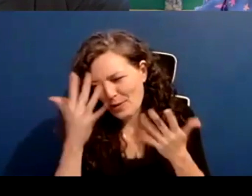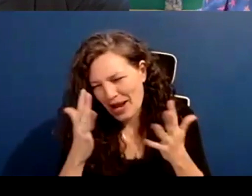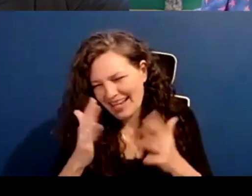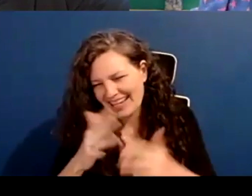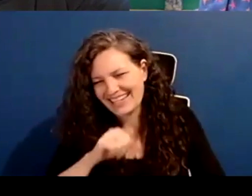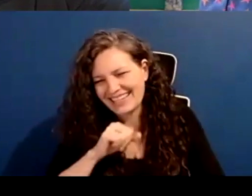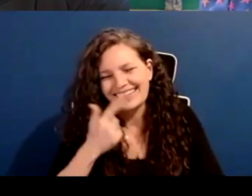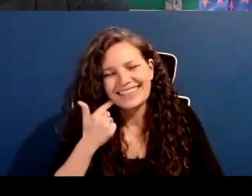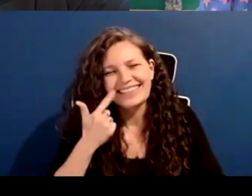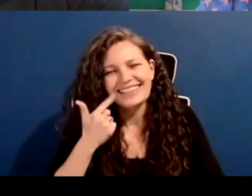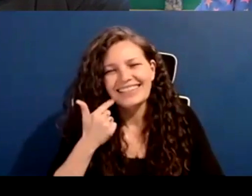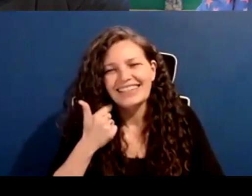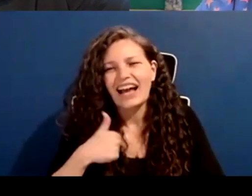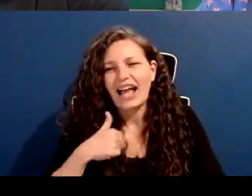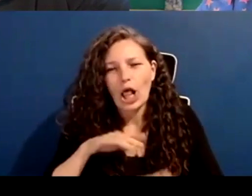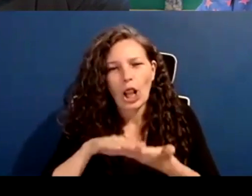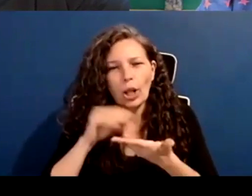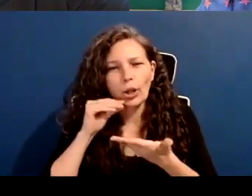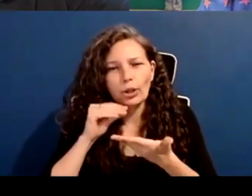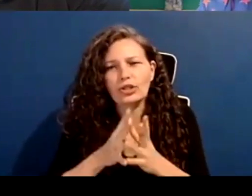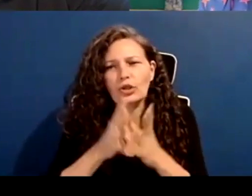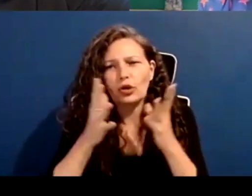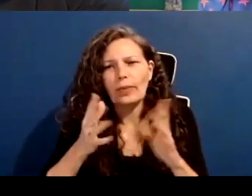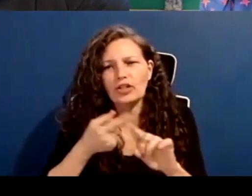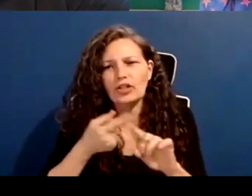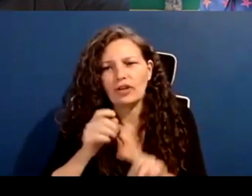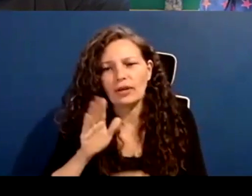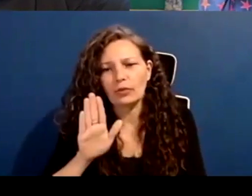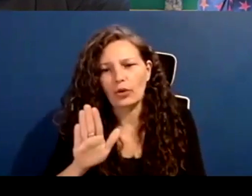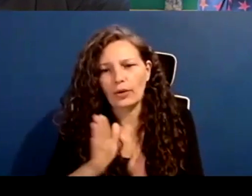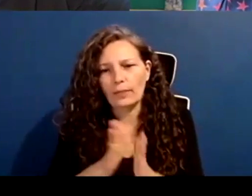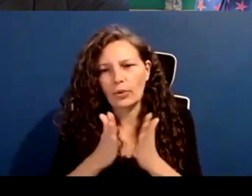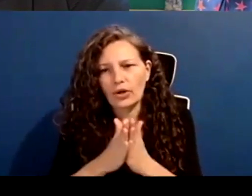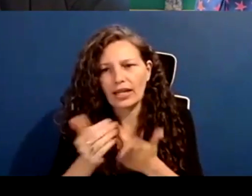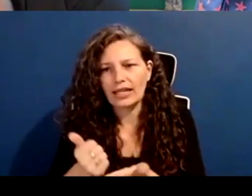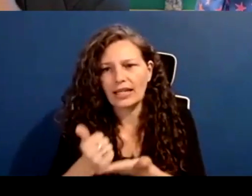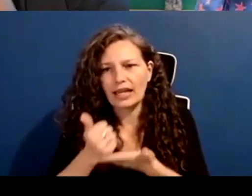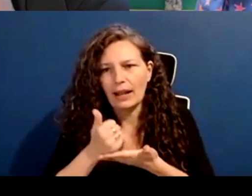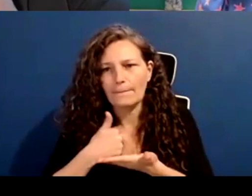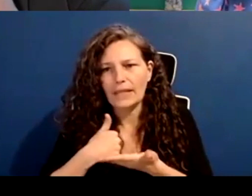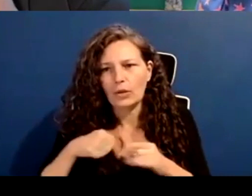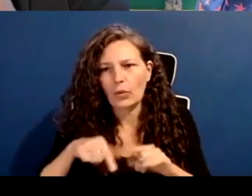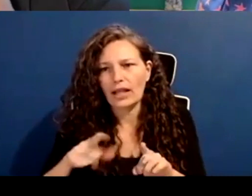and learned so much from it, and it helped me writing this most recent book.